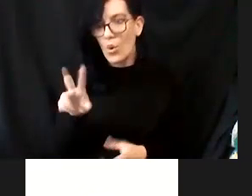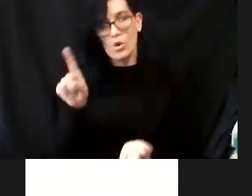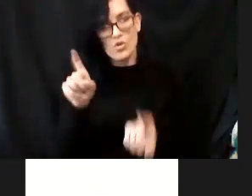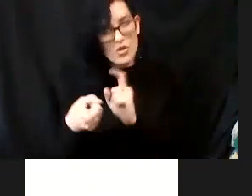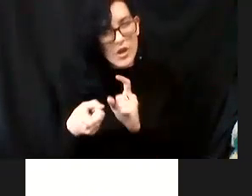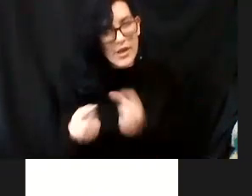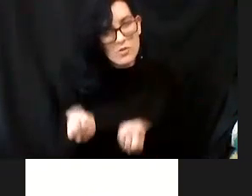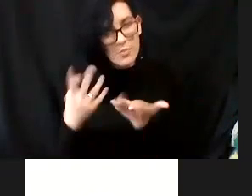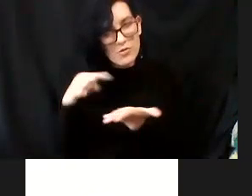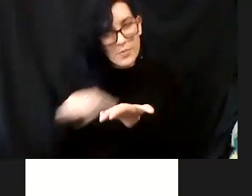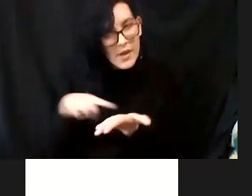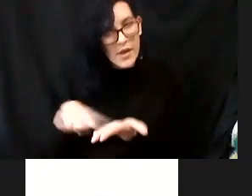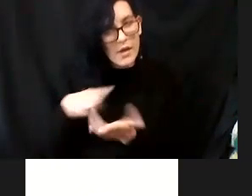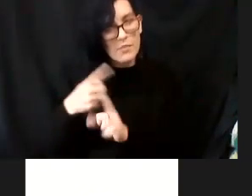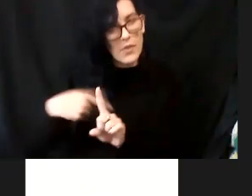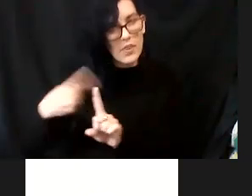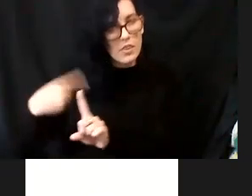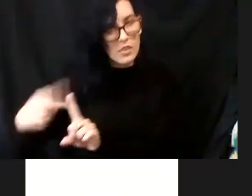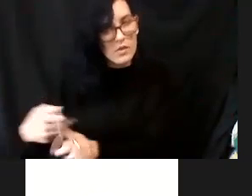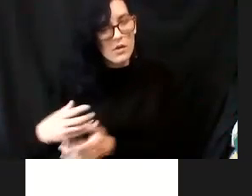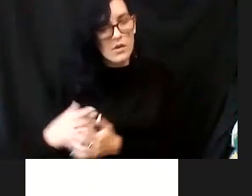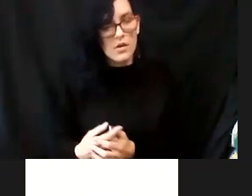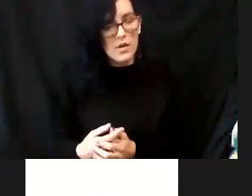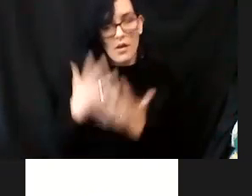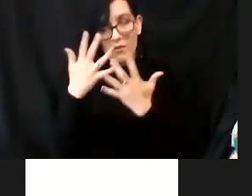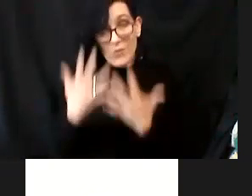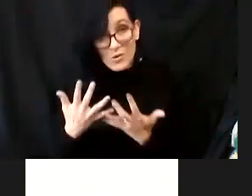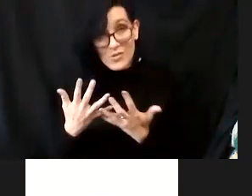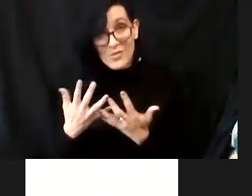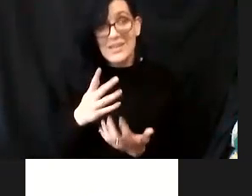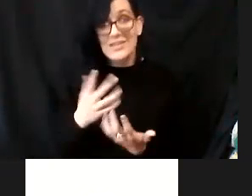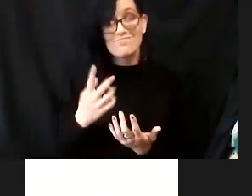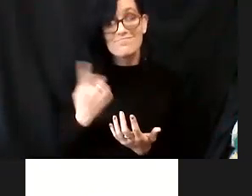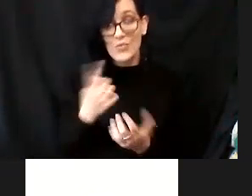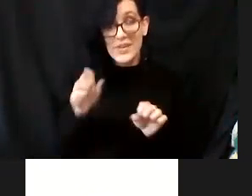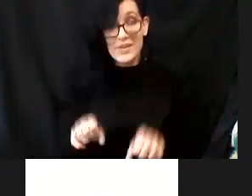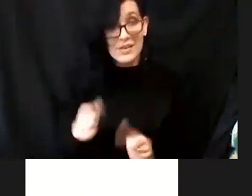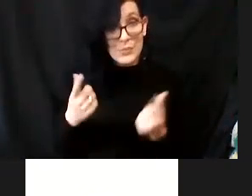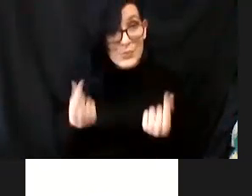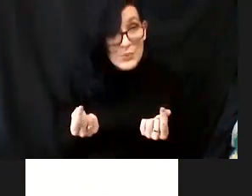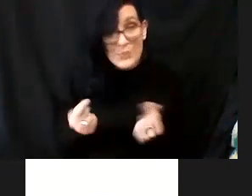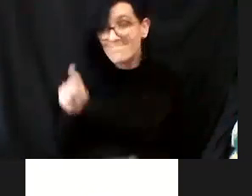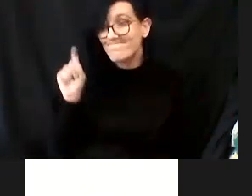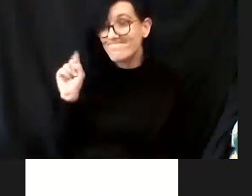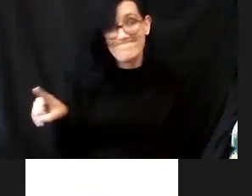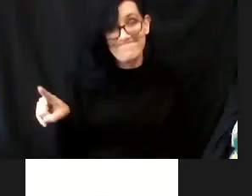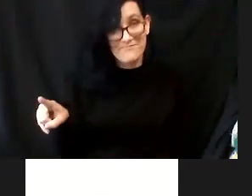no guarantees there. All you can really do is ask and see if they'll work with you. So that is